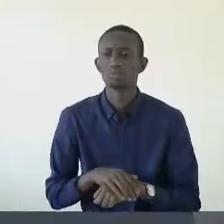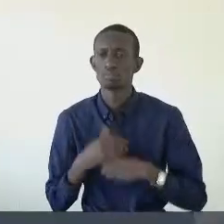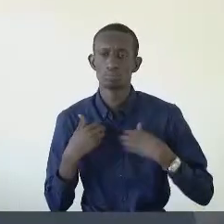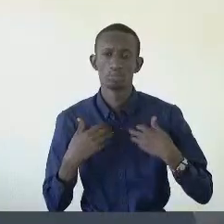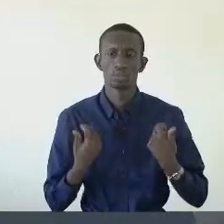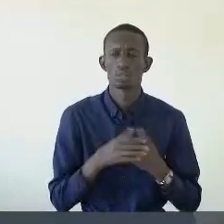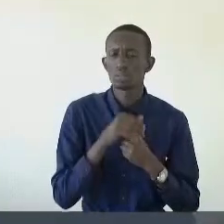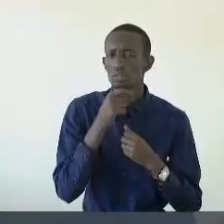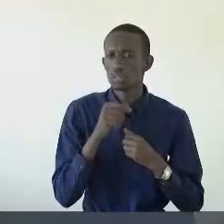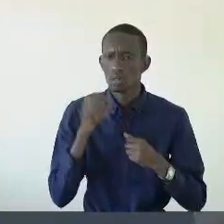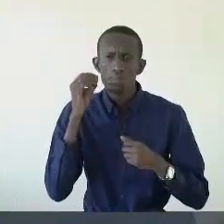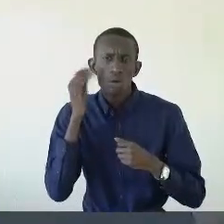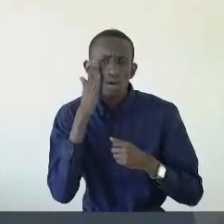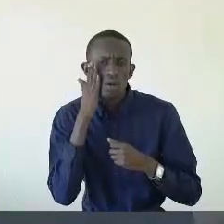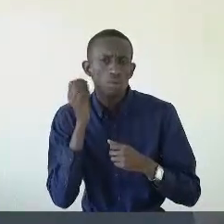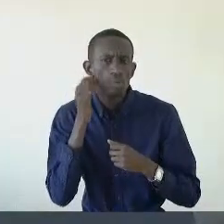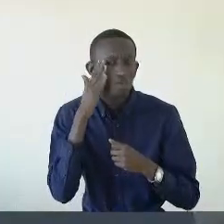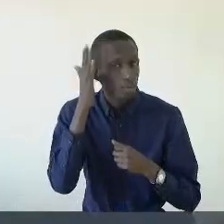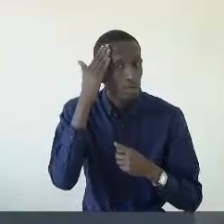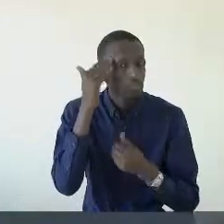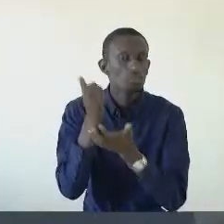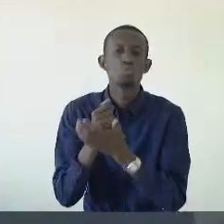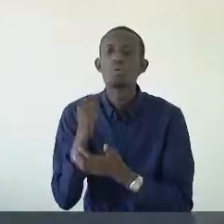wasps. Remember, bees give you honey,